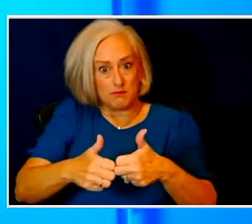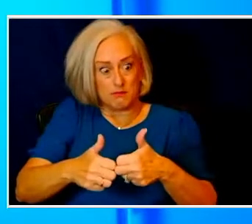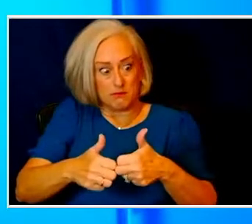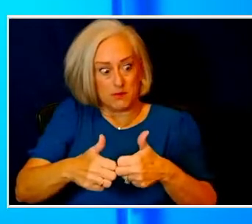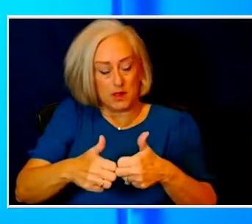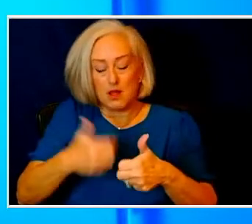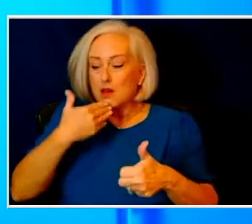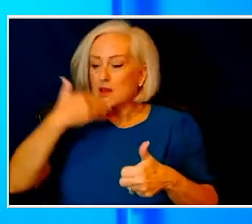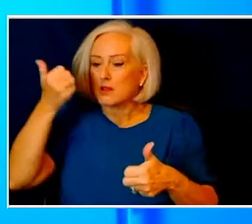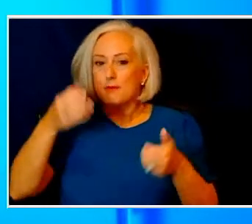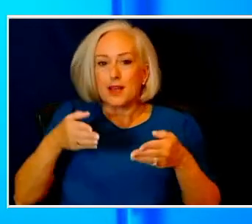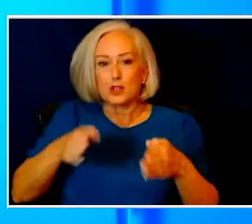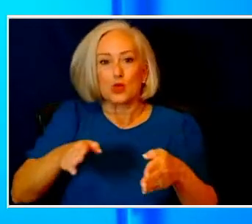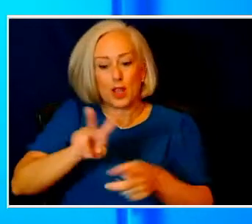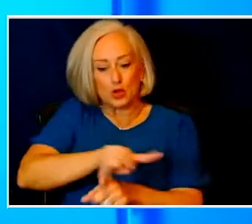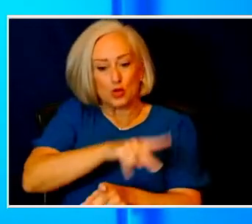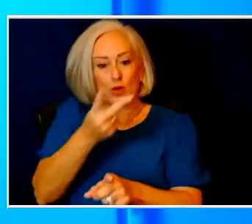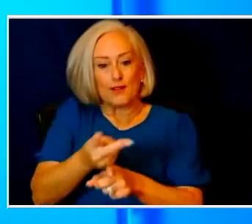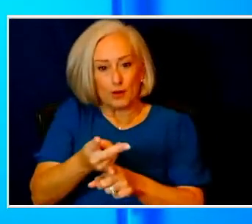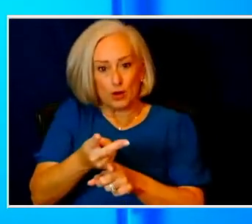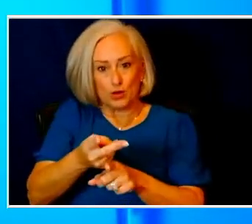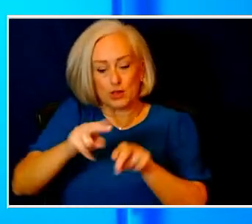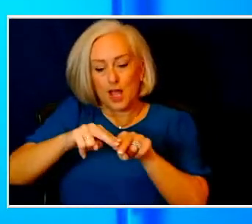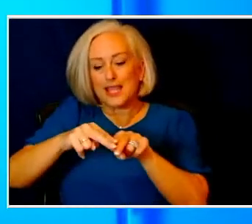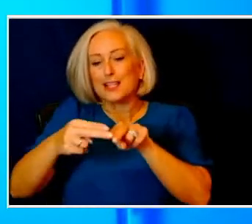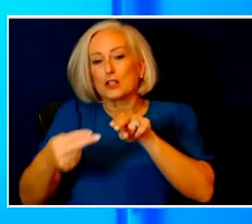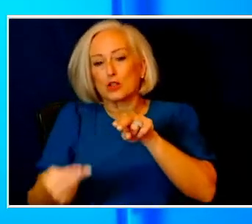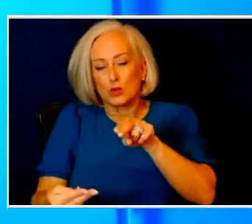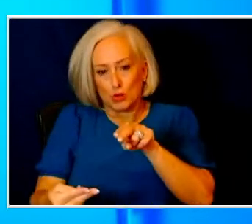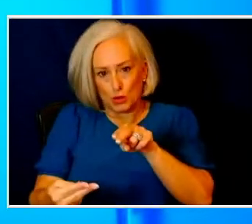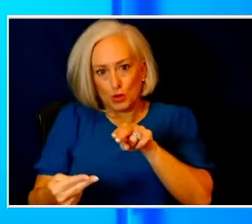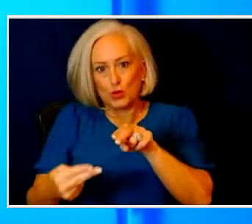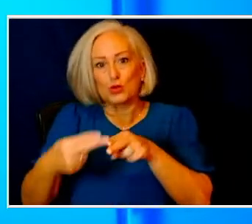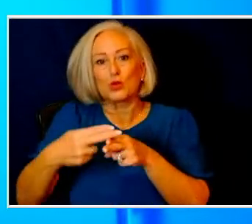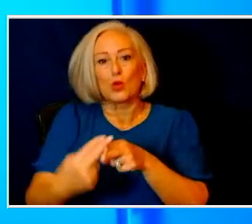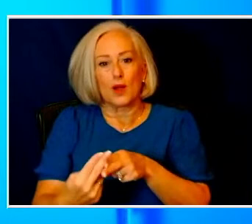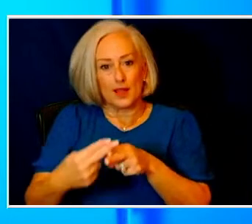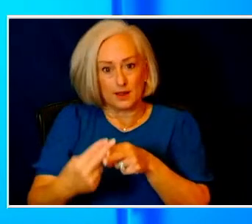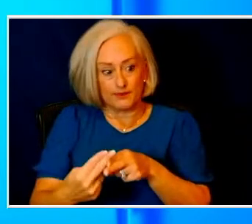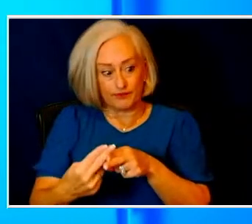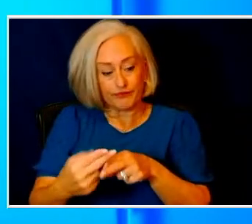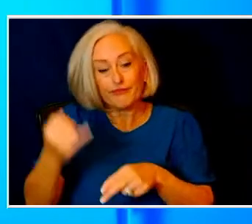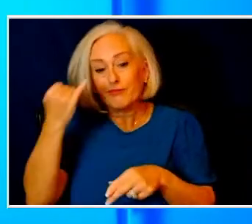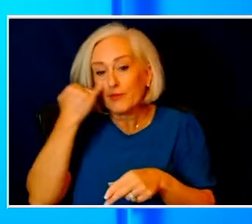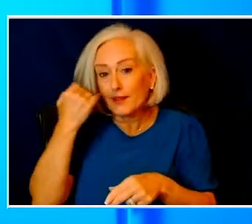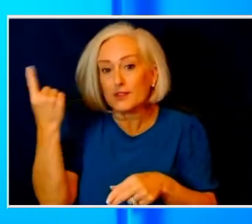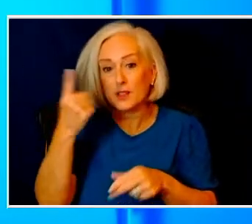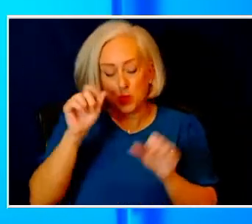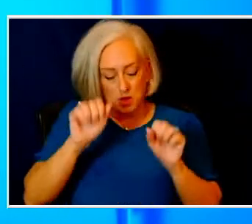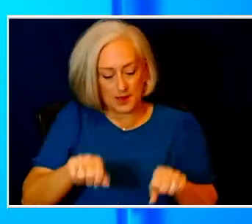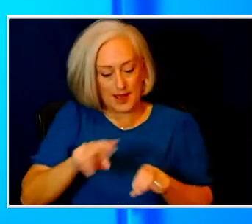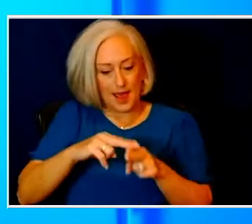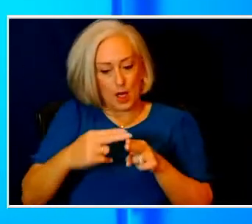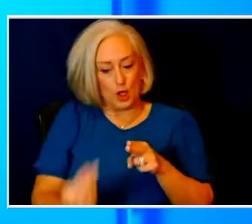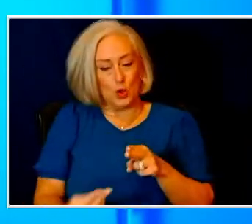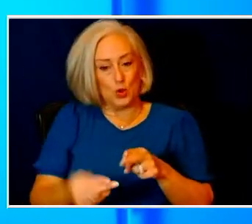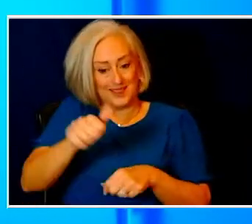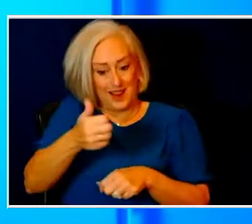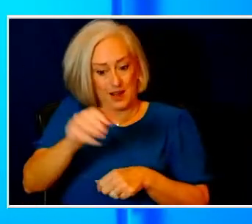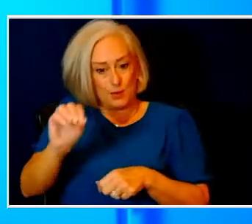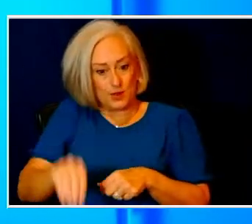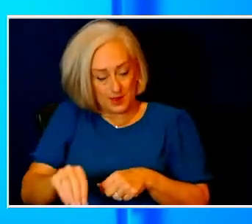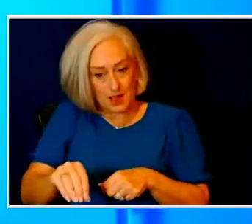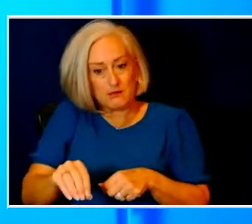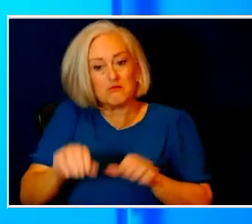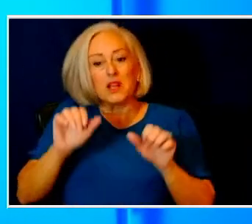10% of their body weight certainly usually have a reversal of their fatty liver disease. So it's an encouraging, there's an